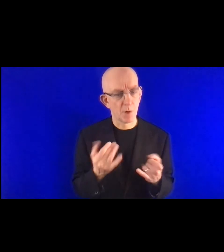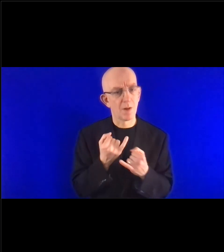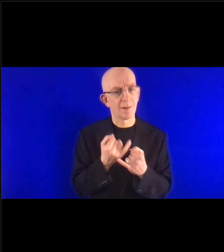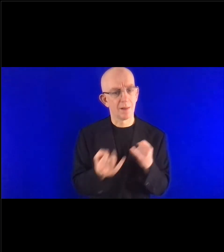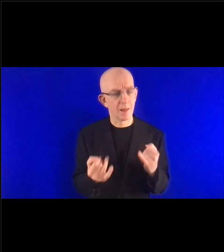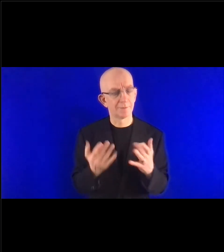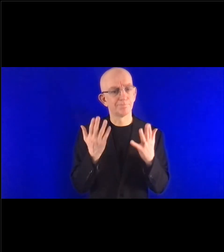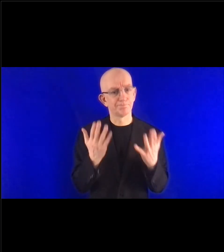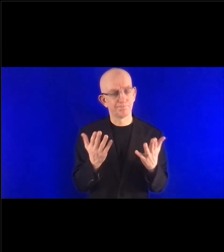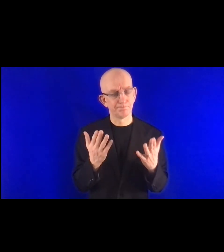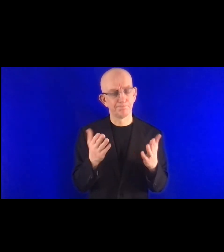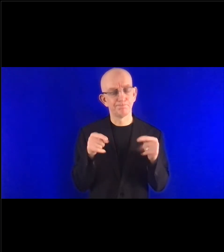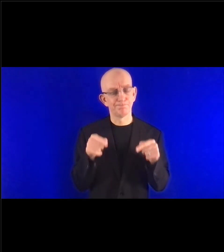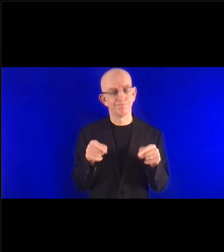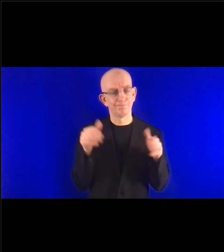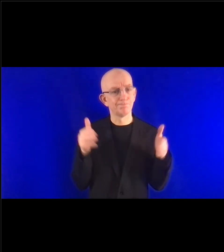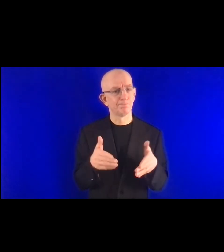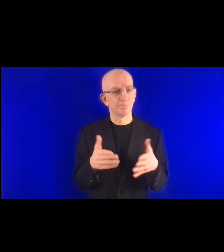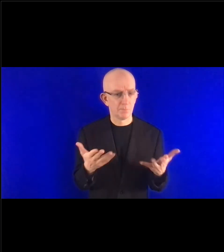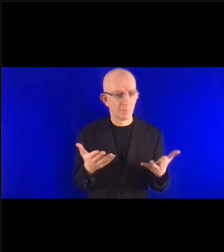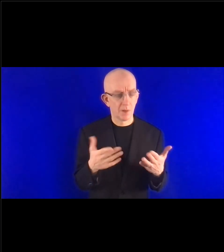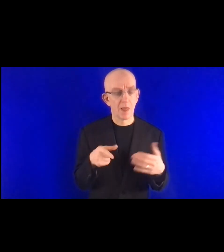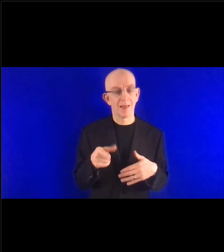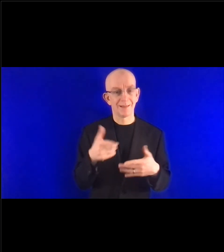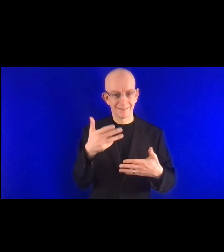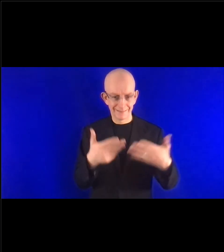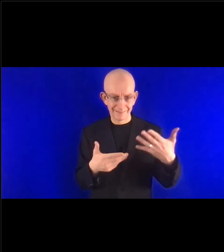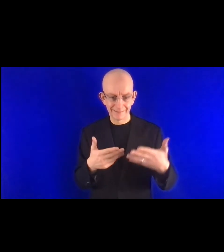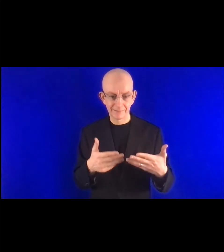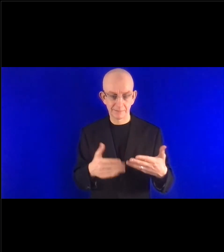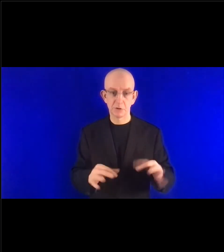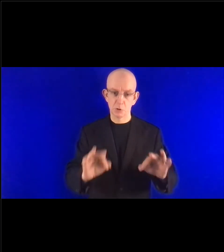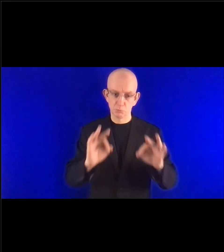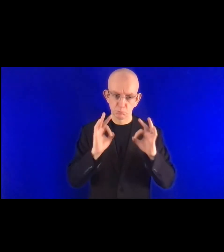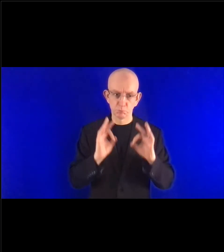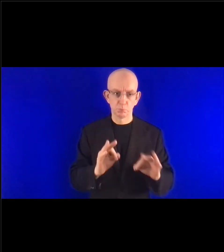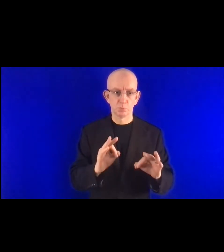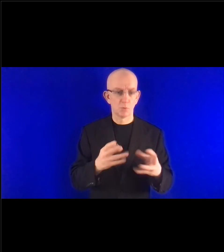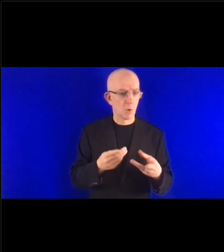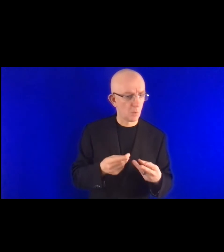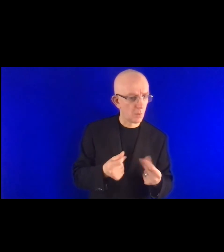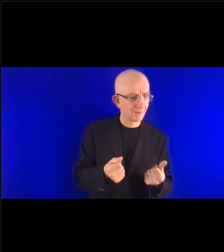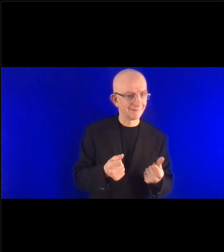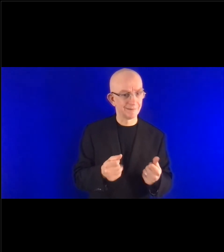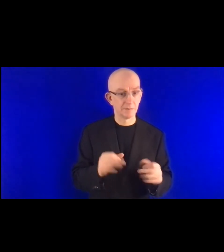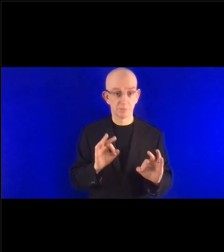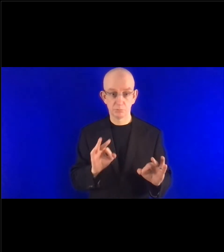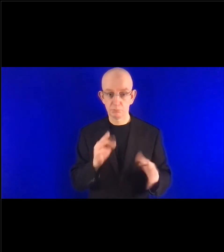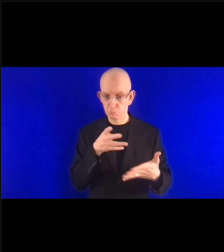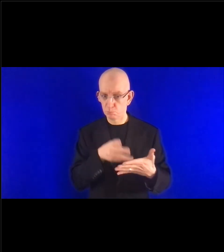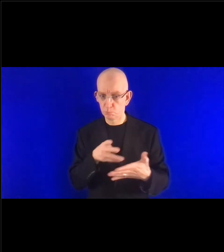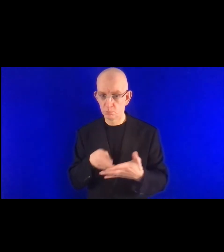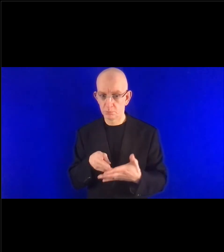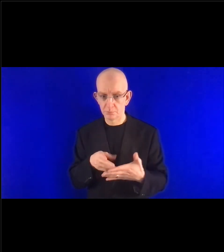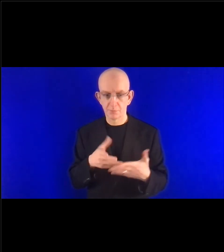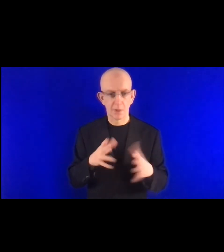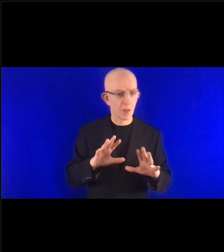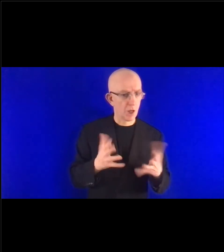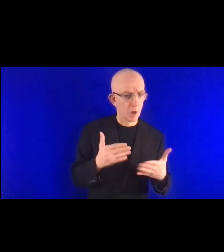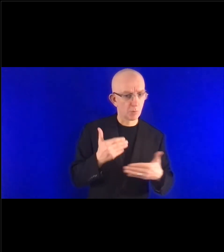data quality reviews for verification. So with those